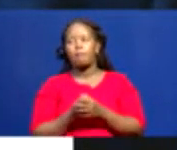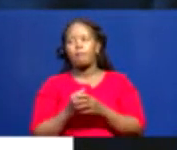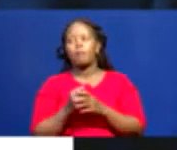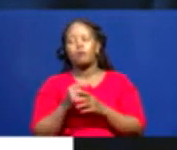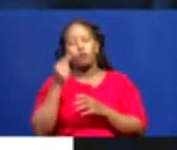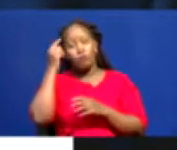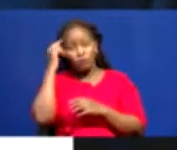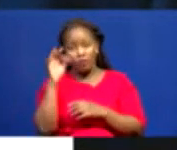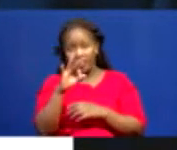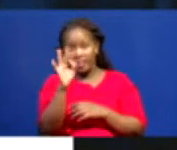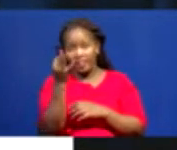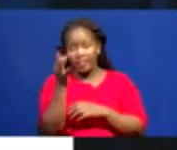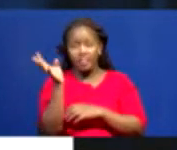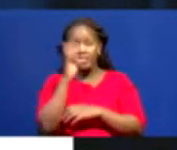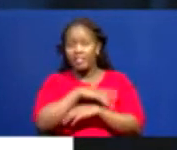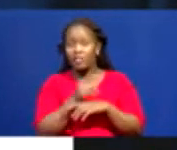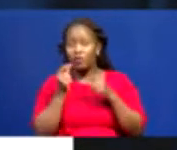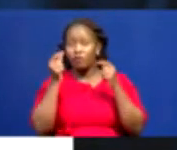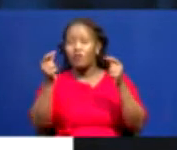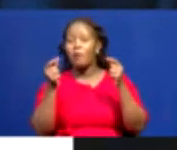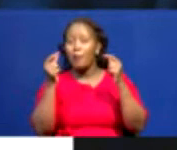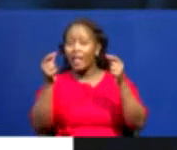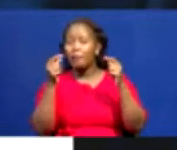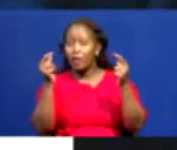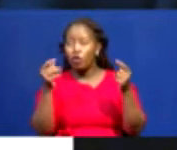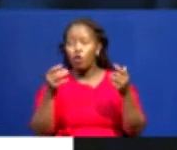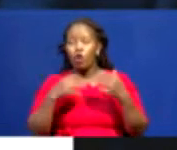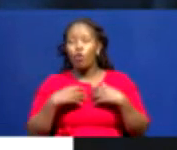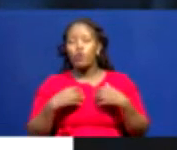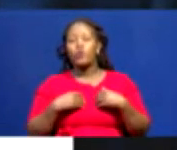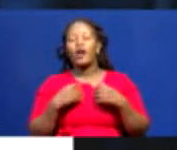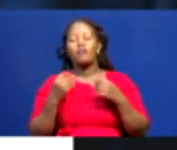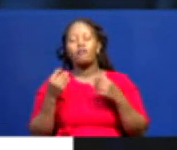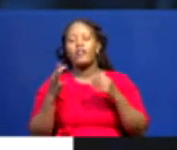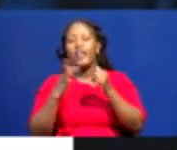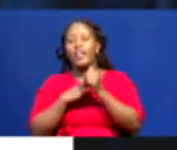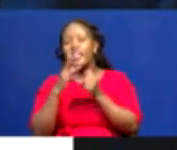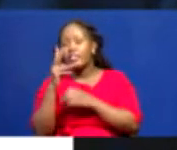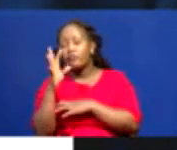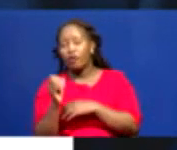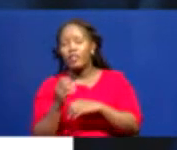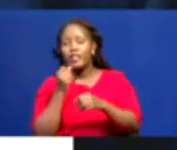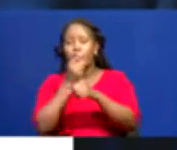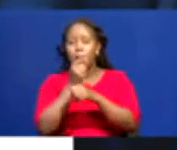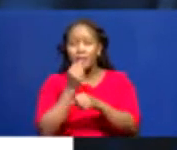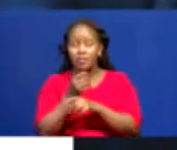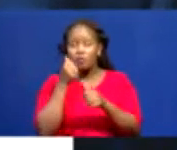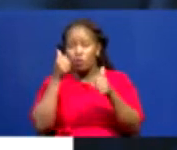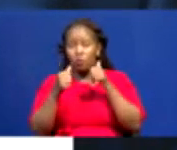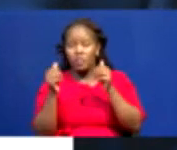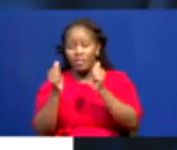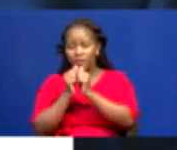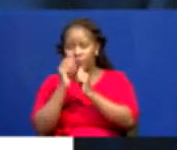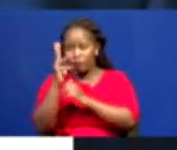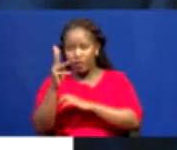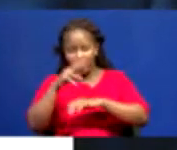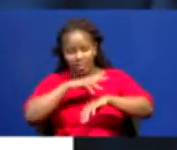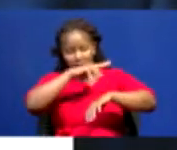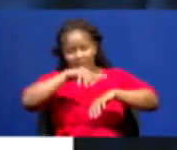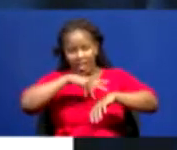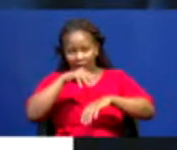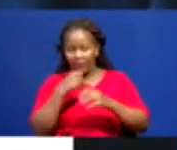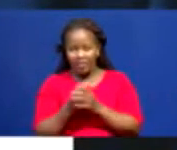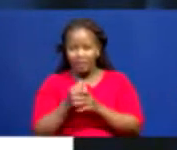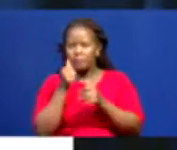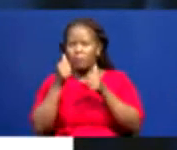For the 3 days, it will come to 840 minutes, which translates to 14 hours, that a